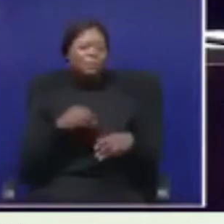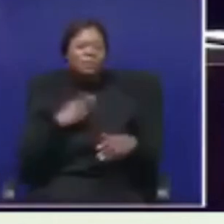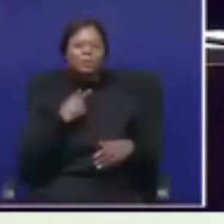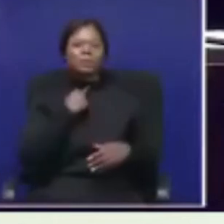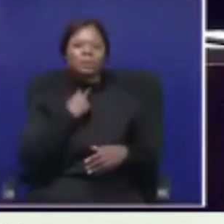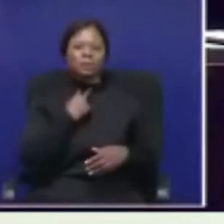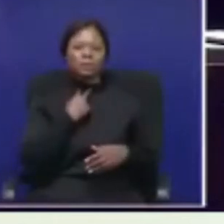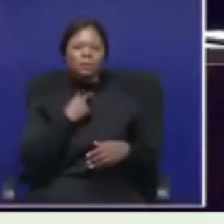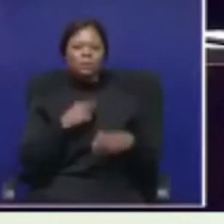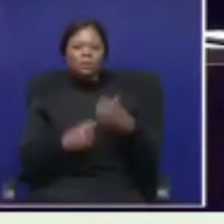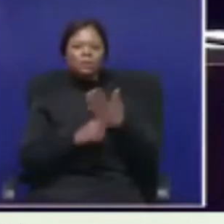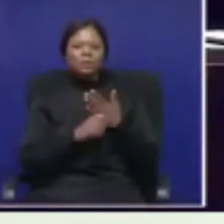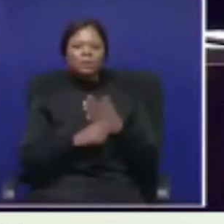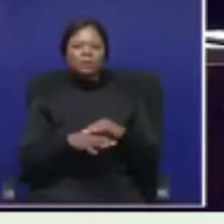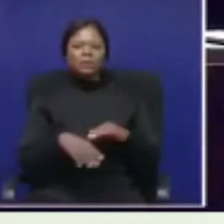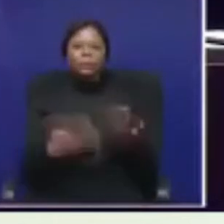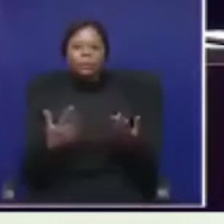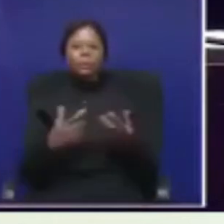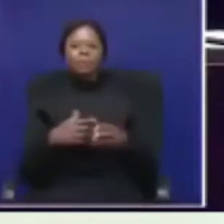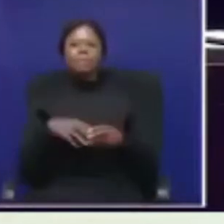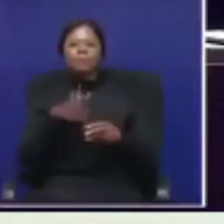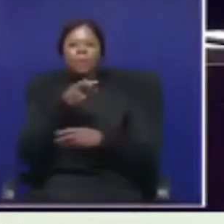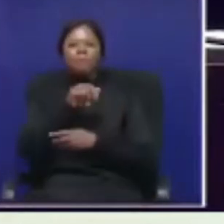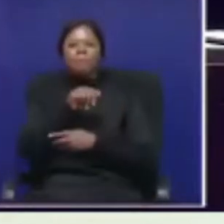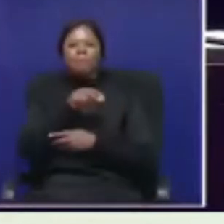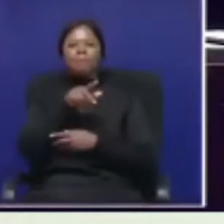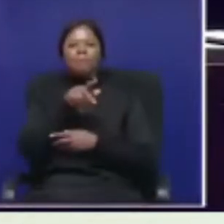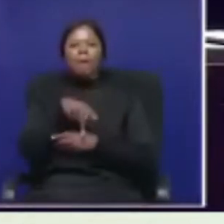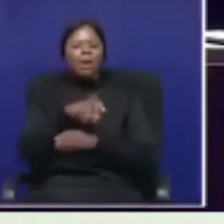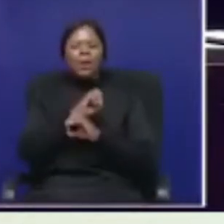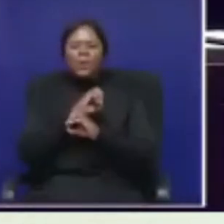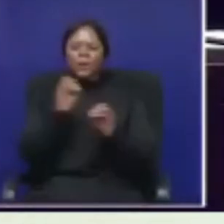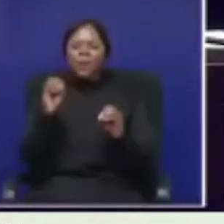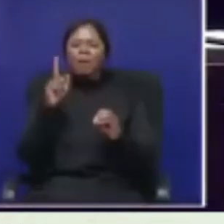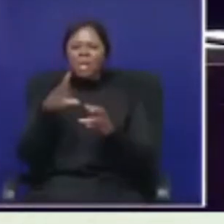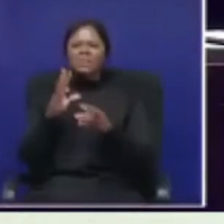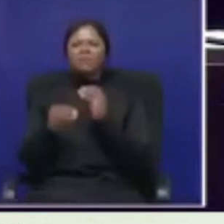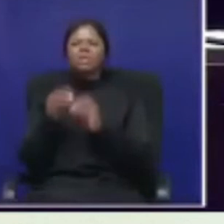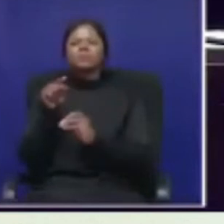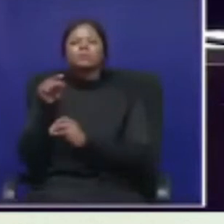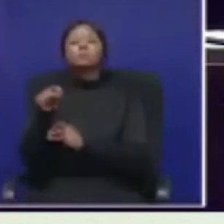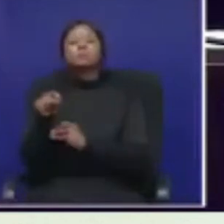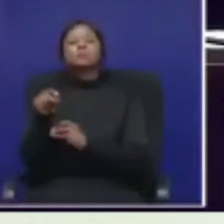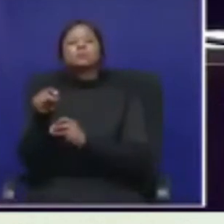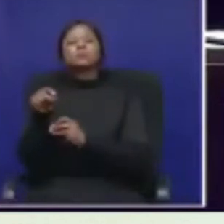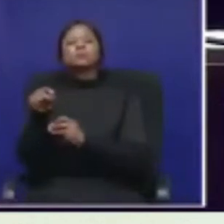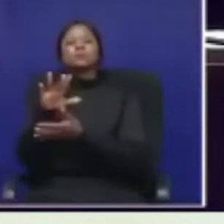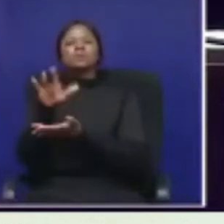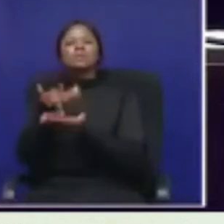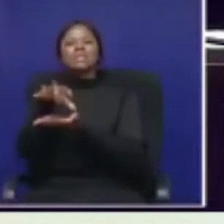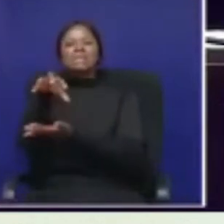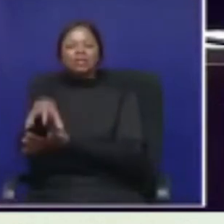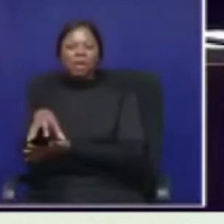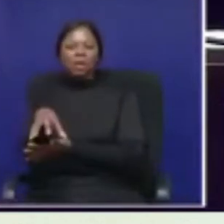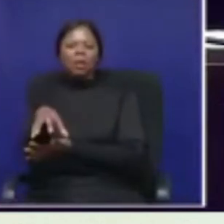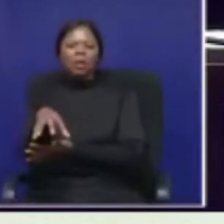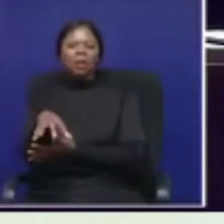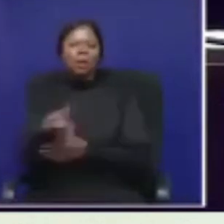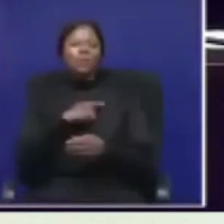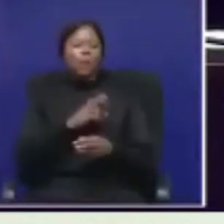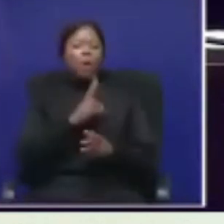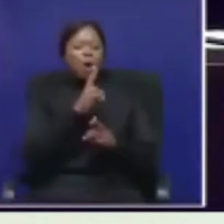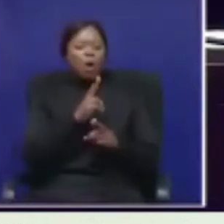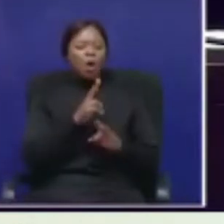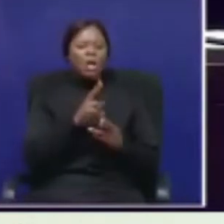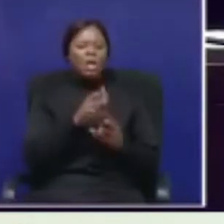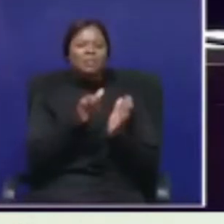ticket, no map, and no way forward. Let us fix that station and let us issue those tickets. And let us honor the 16th of June, not with